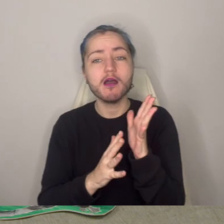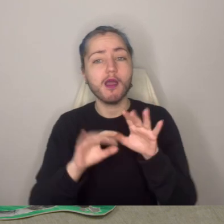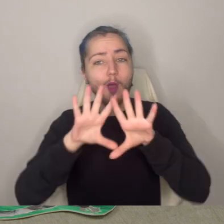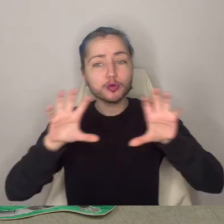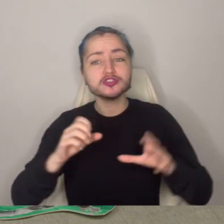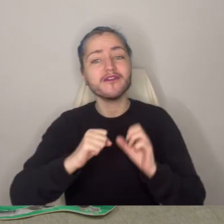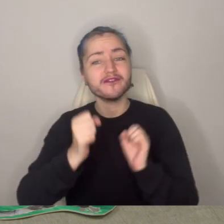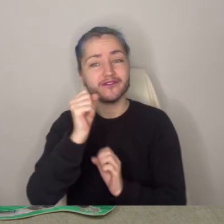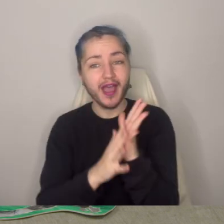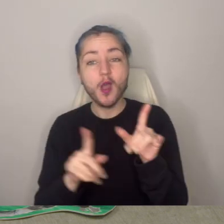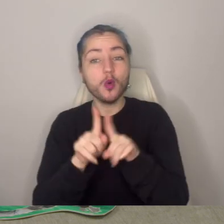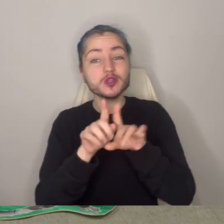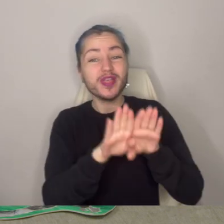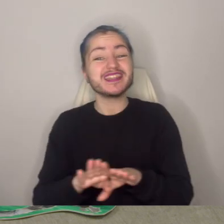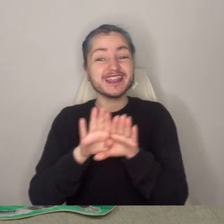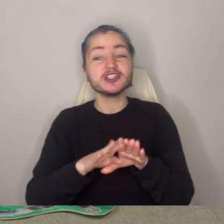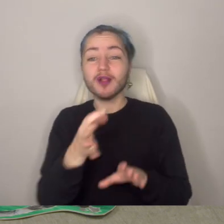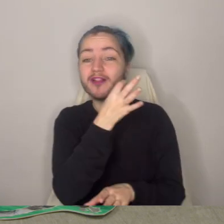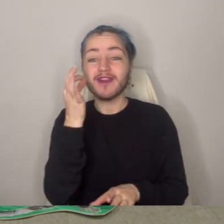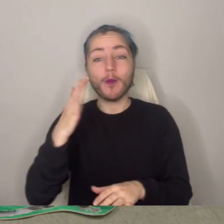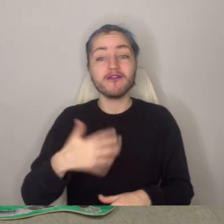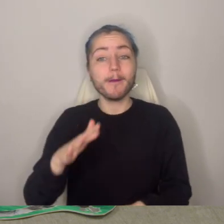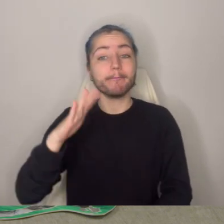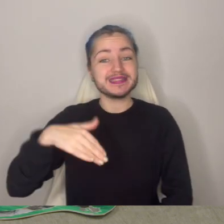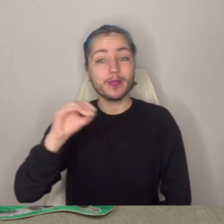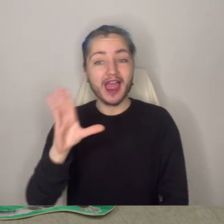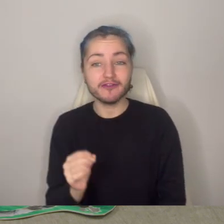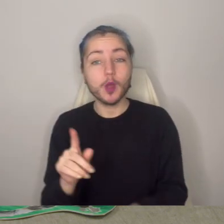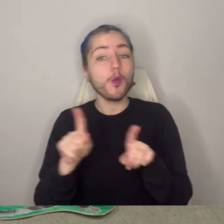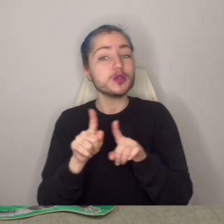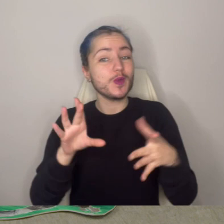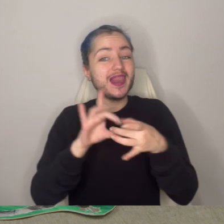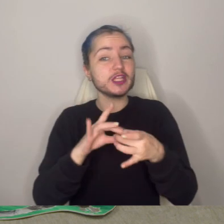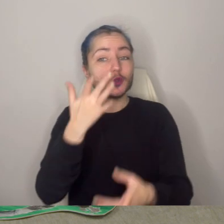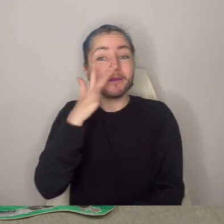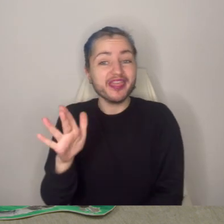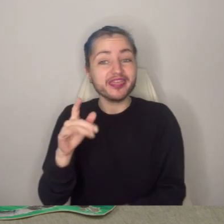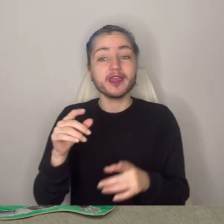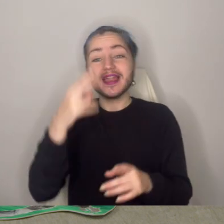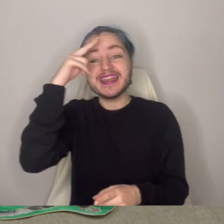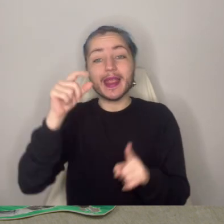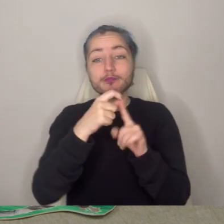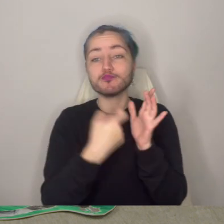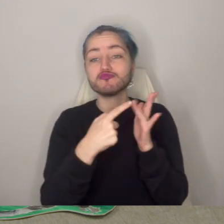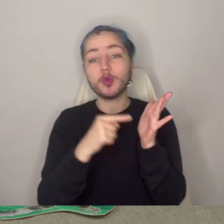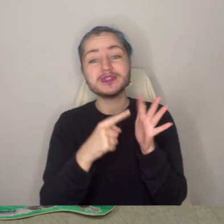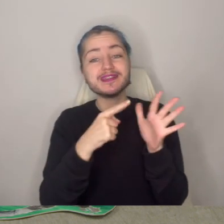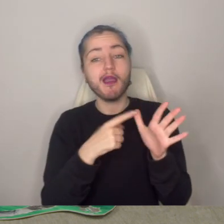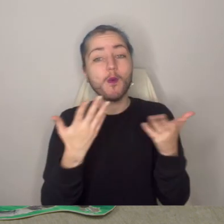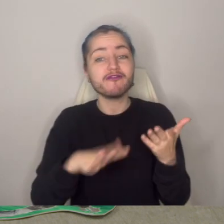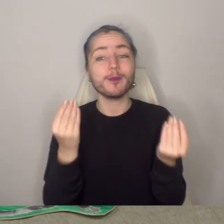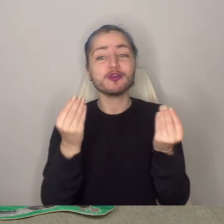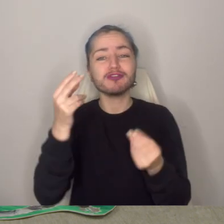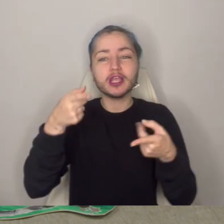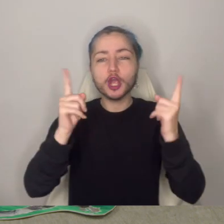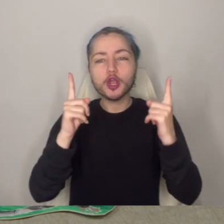national flower of South Africa. And in terms of mythology, protea, the name, is from the Greek god